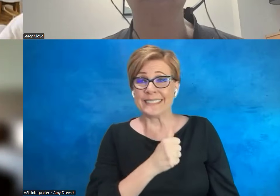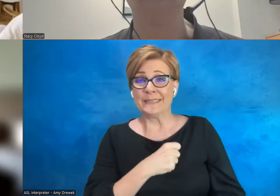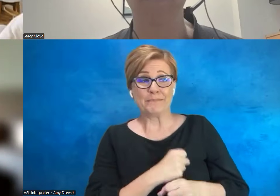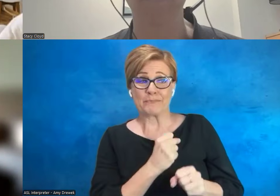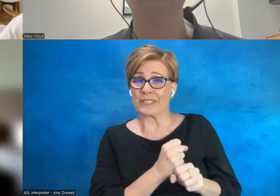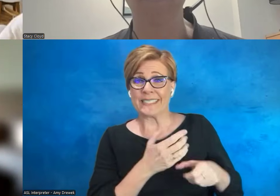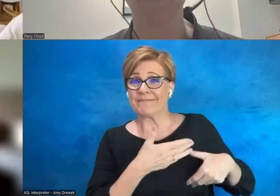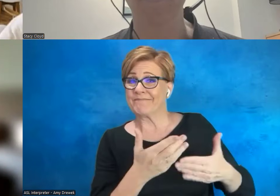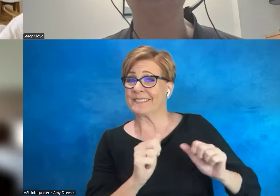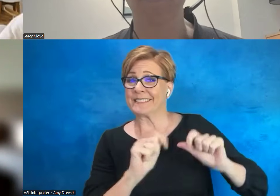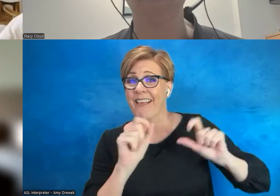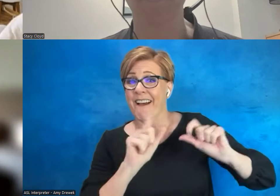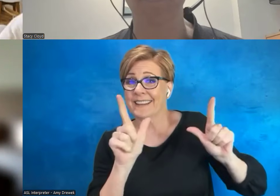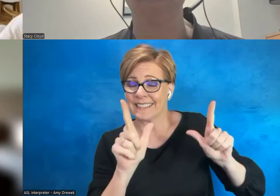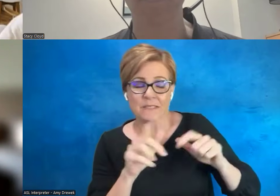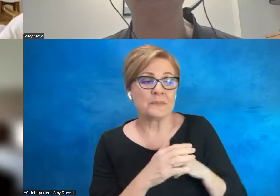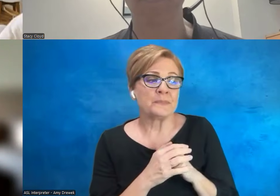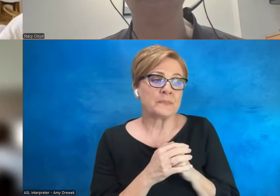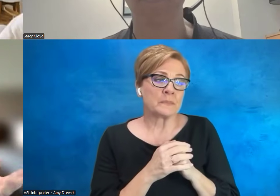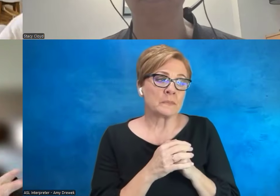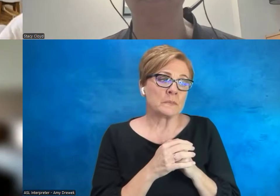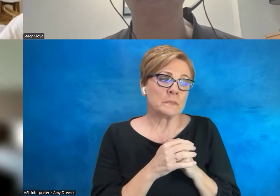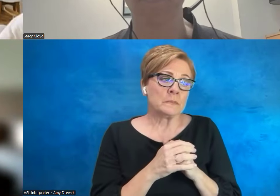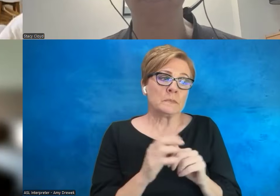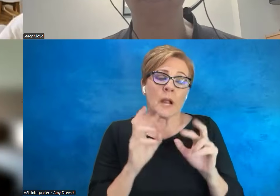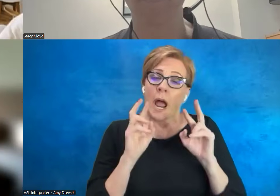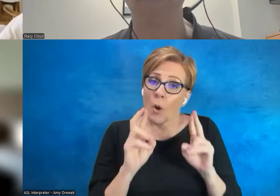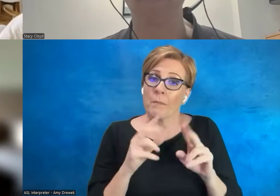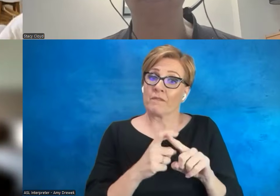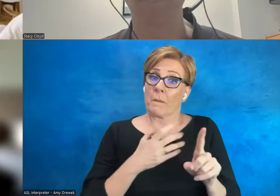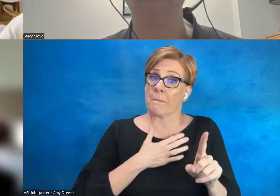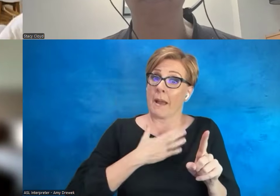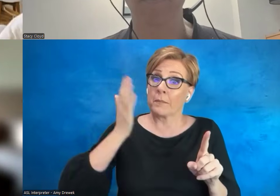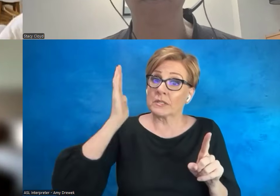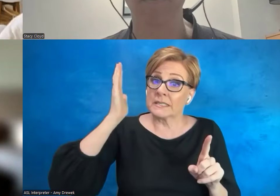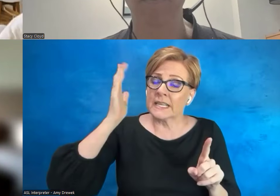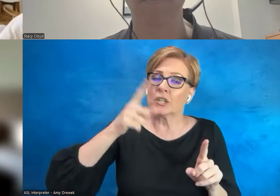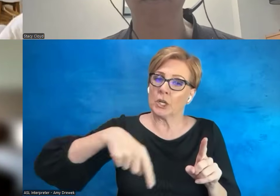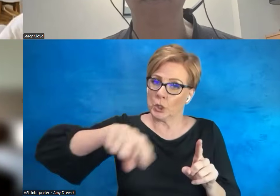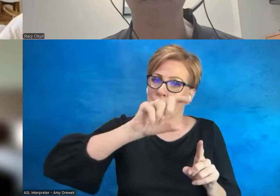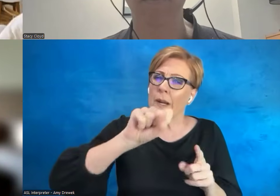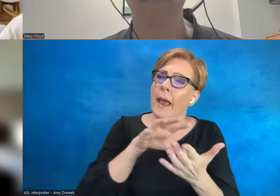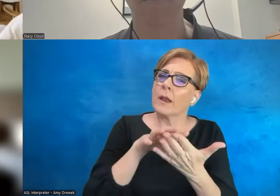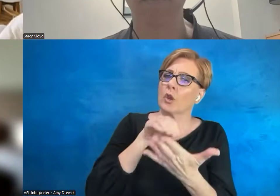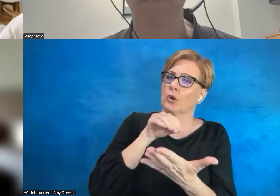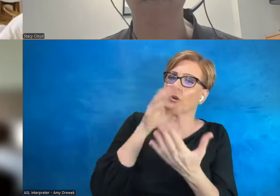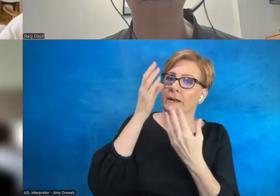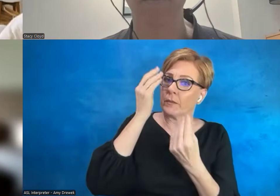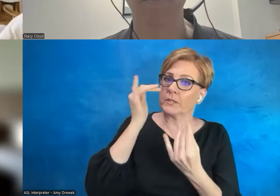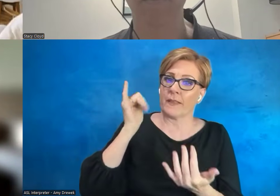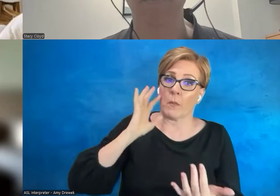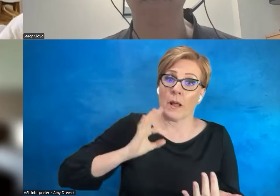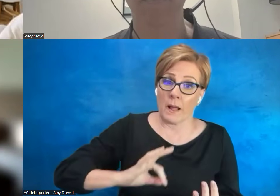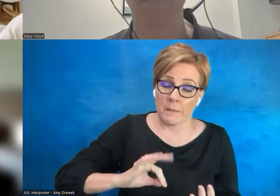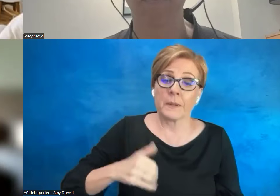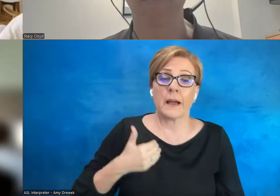this, but I hope that you will be able to glean some good information from this overview that I wanted to provide. Again, my name